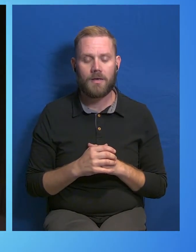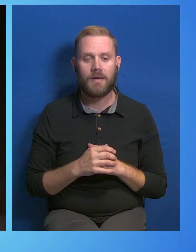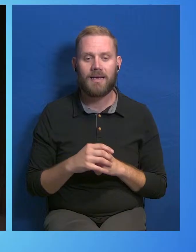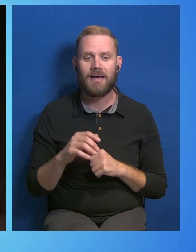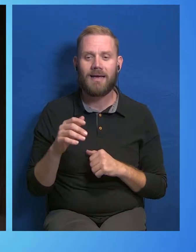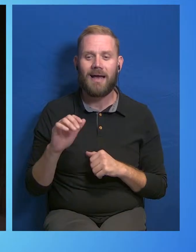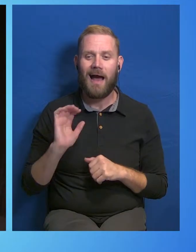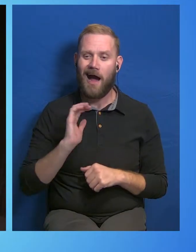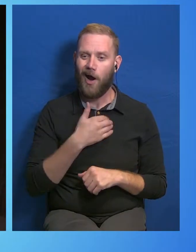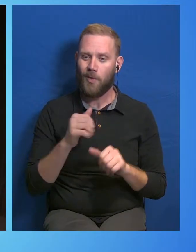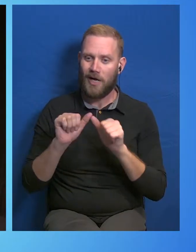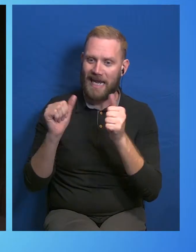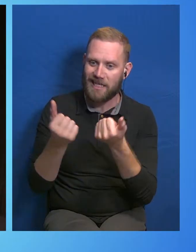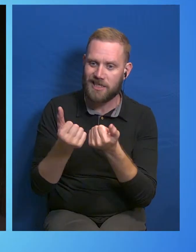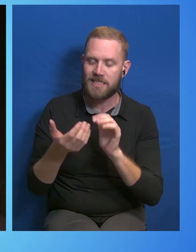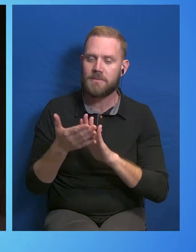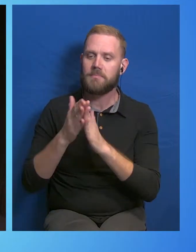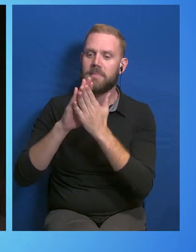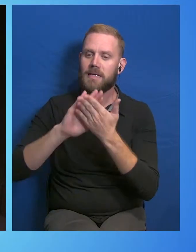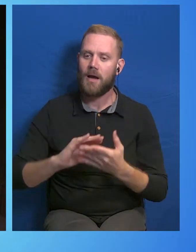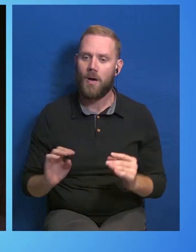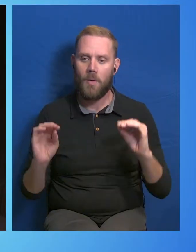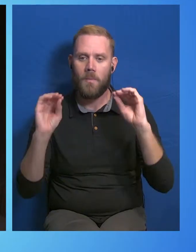ASDB would become more